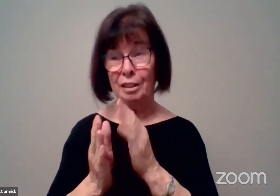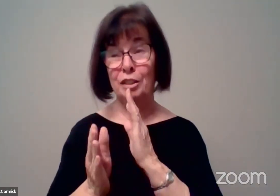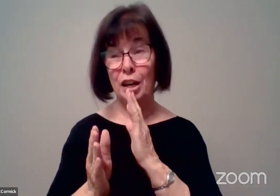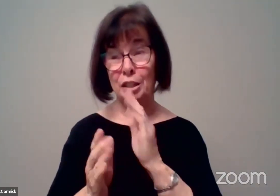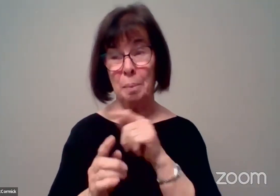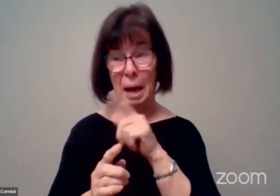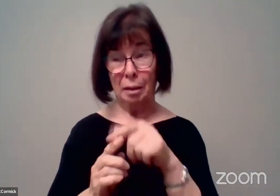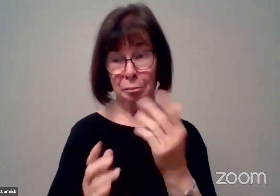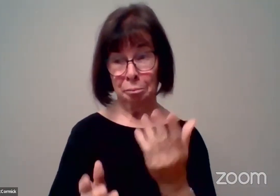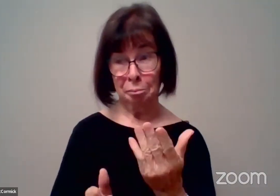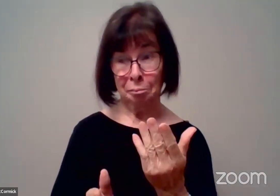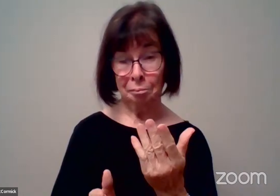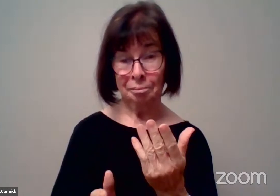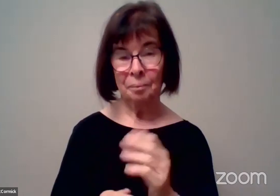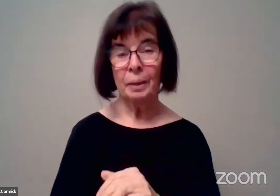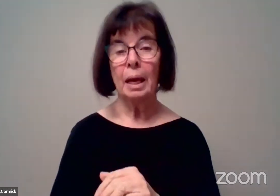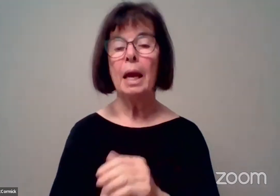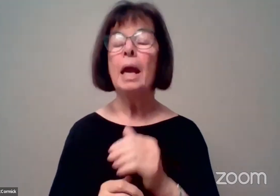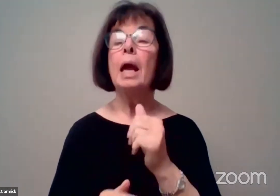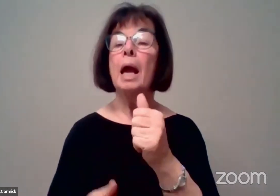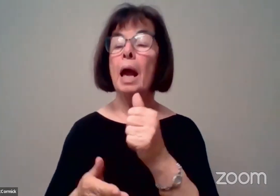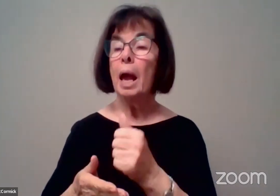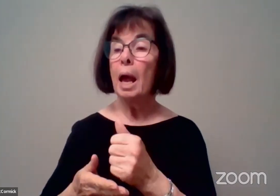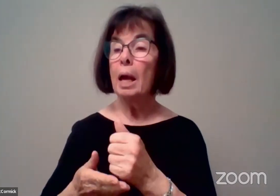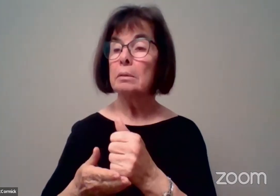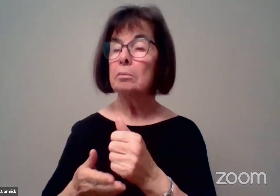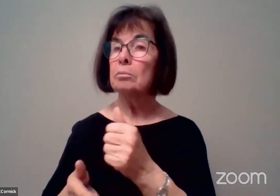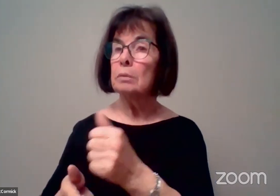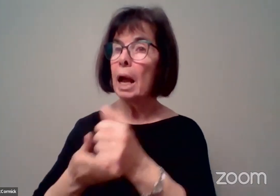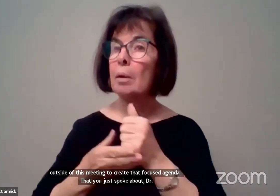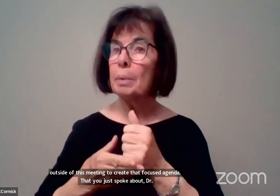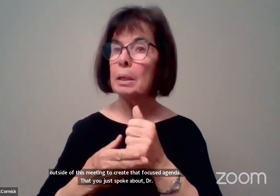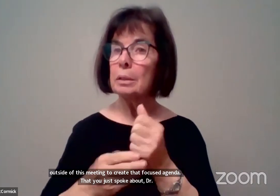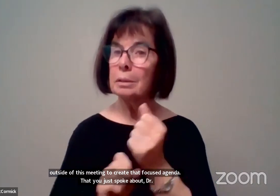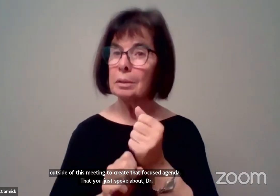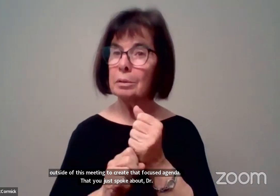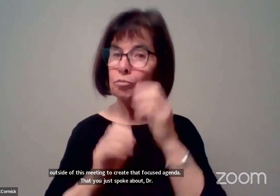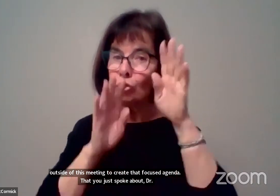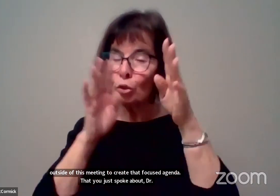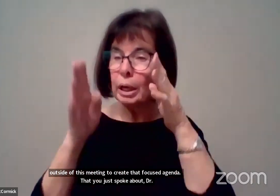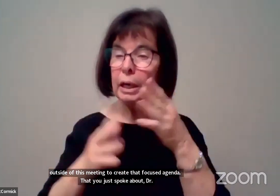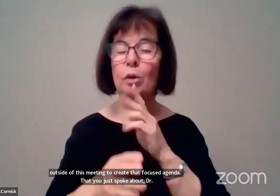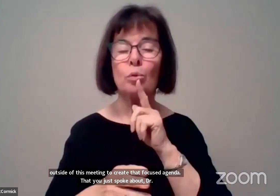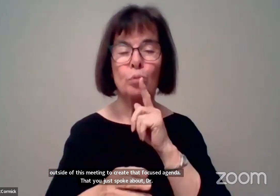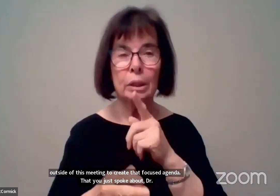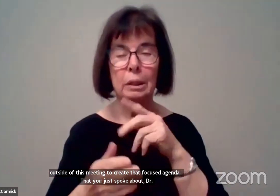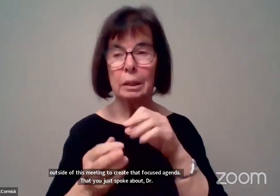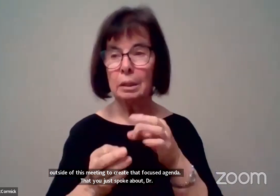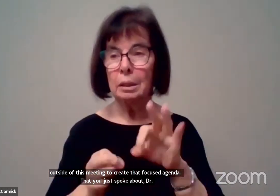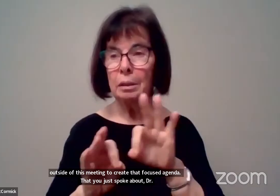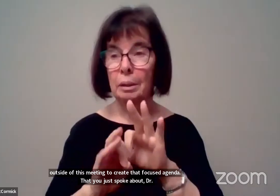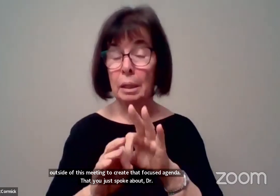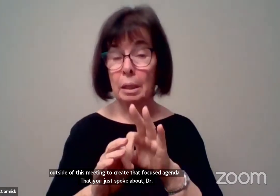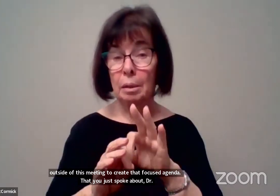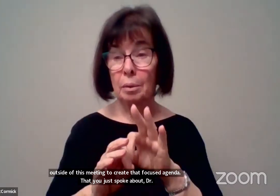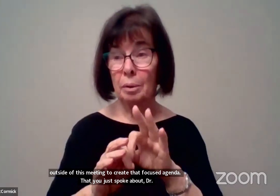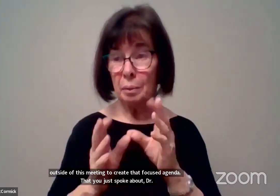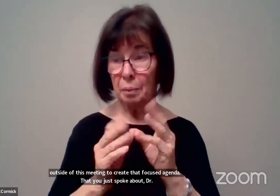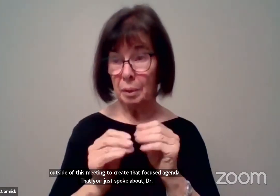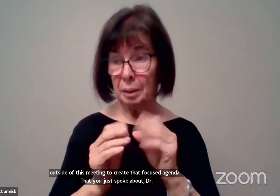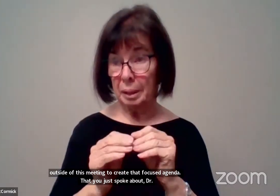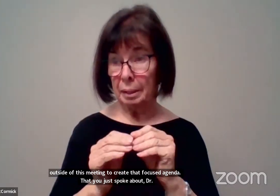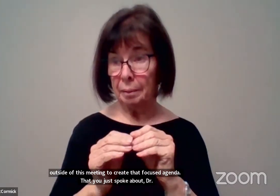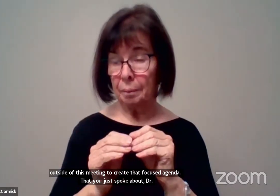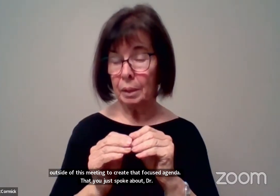Abalada, and help us craft a really meaningful meeting. If you could put your name in the